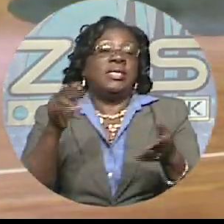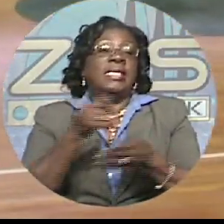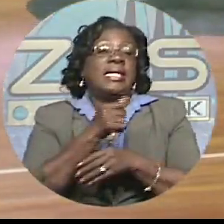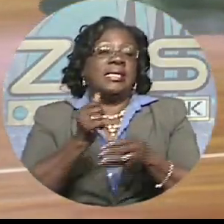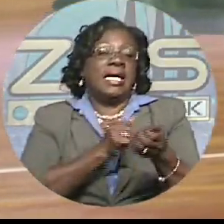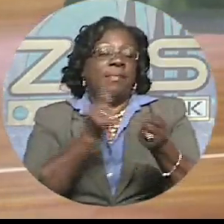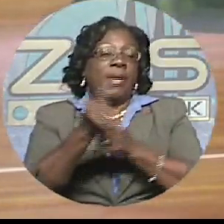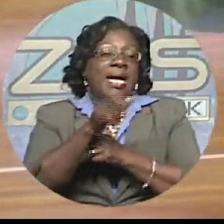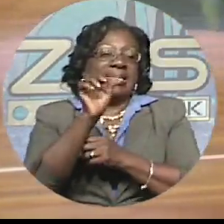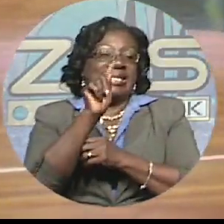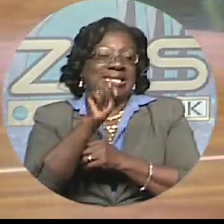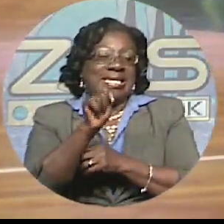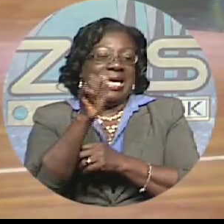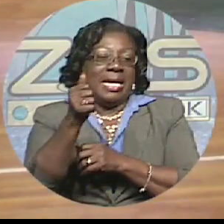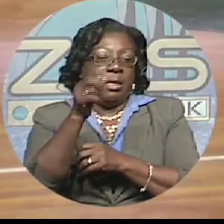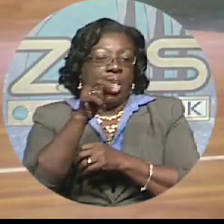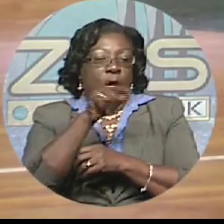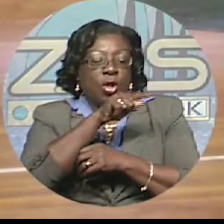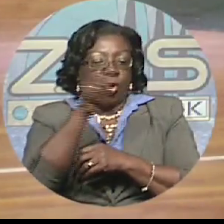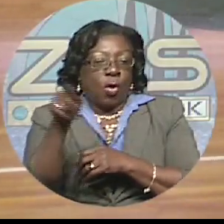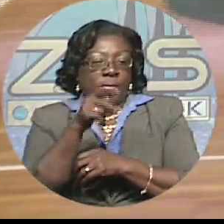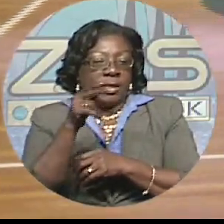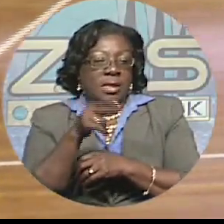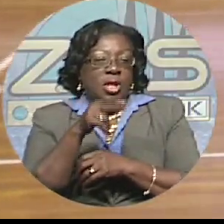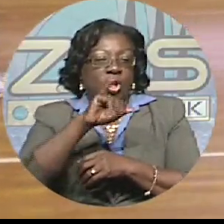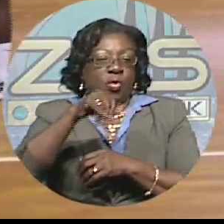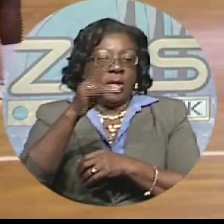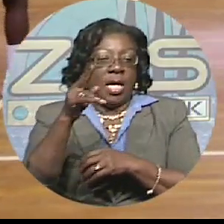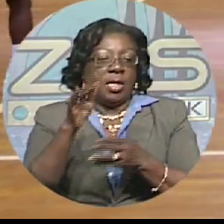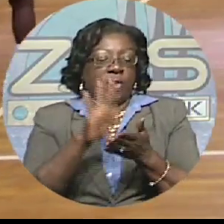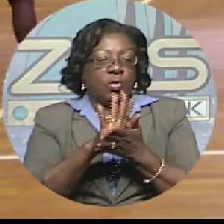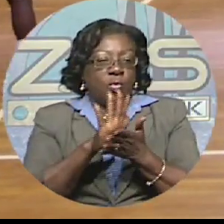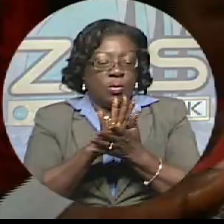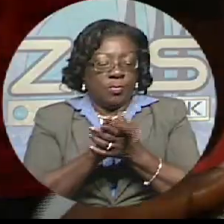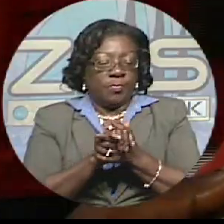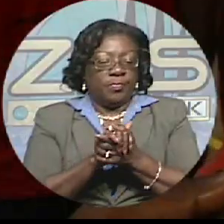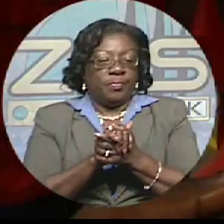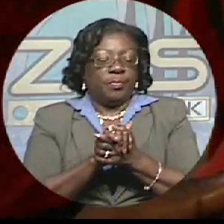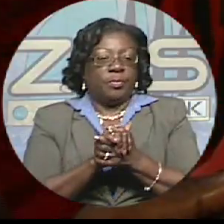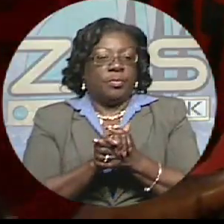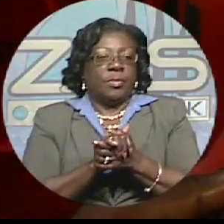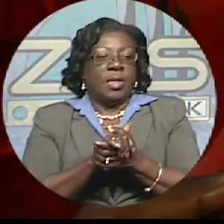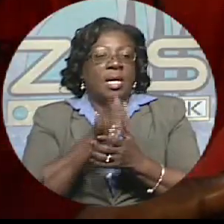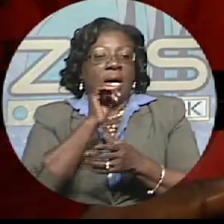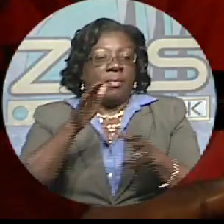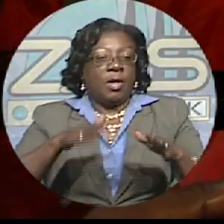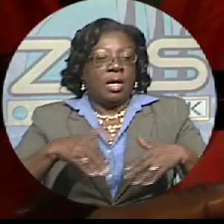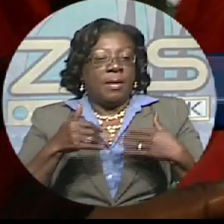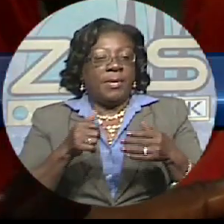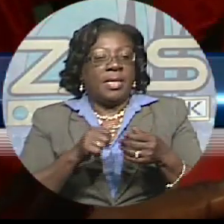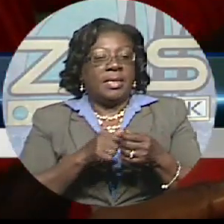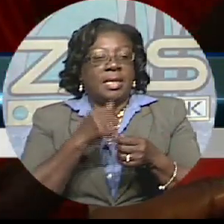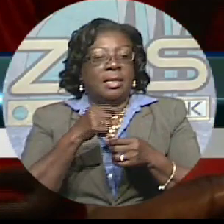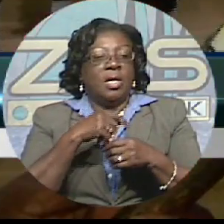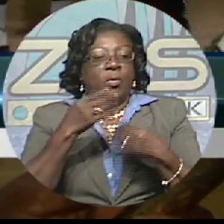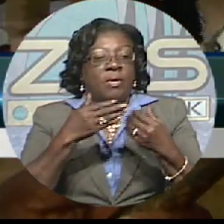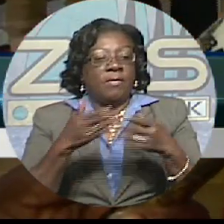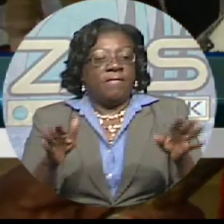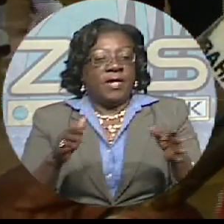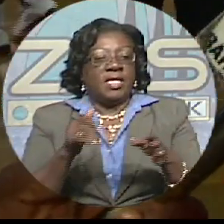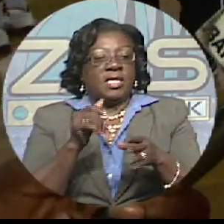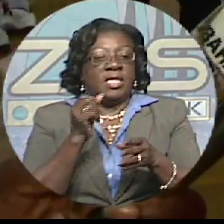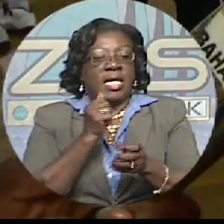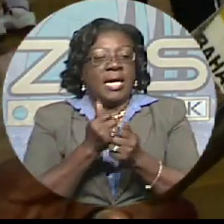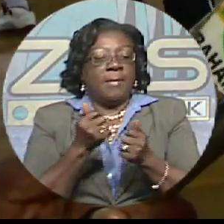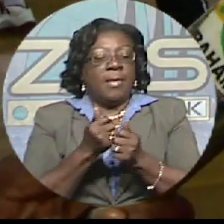get past T.A. Thompson. 25-16 and 25-22. I'm not satisfied until it's finished. We have to finish the job. It was good,